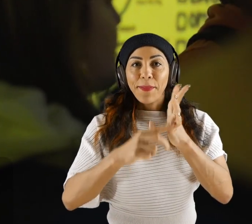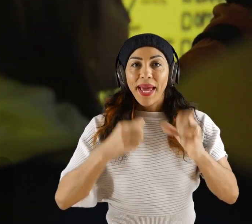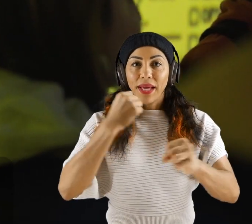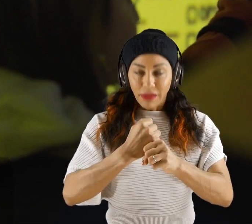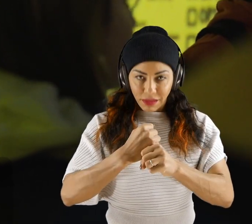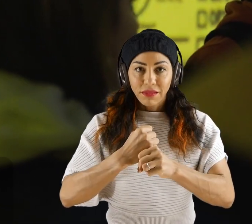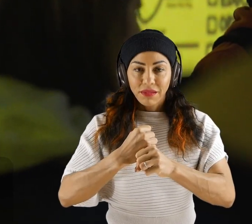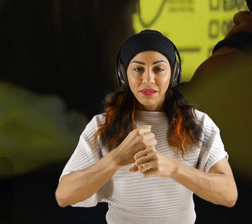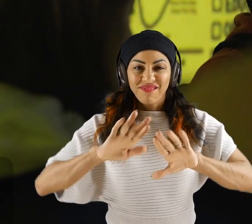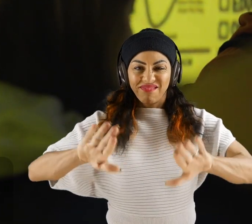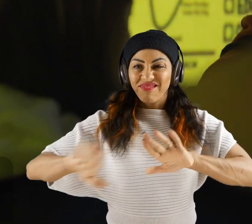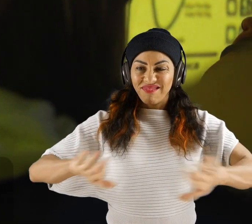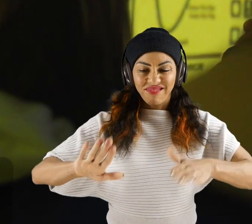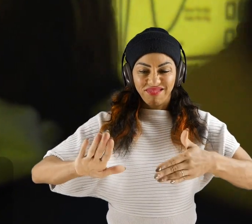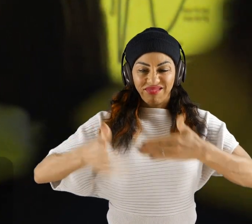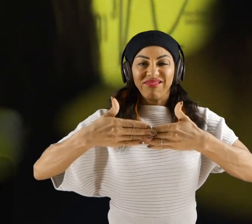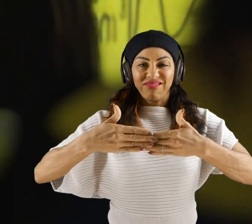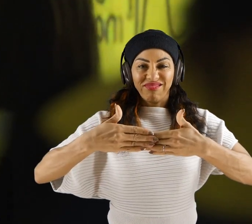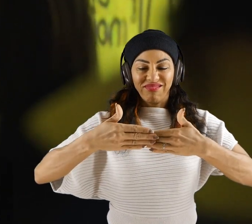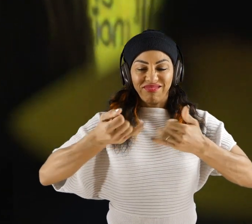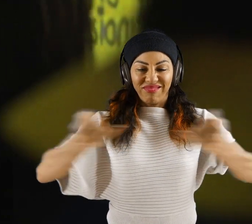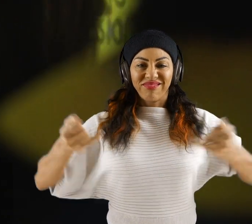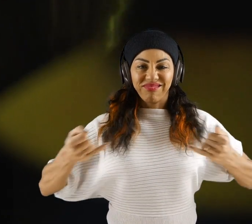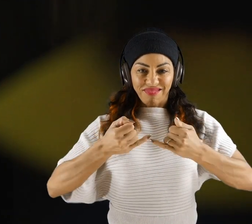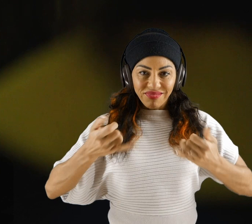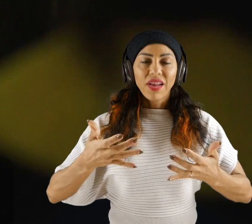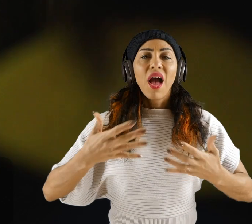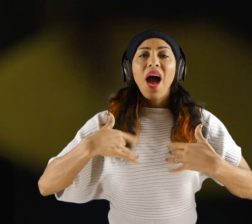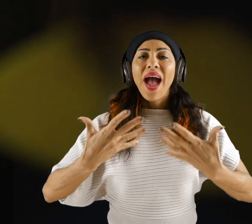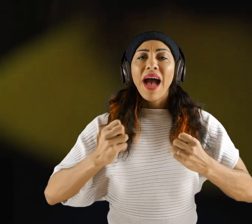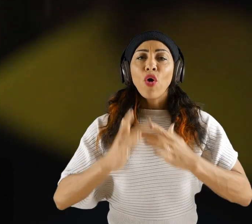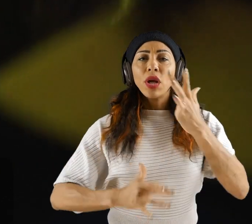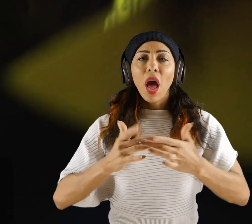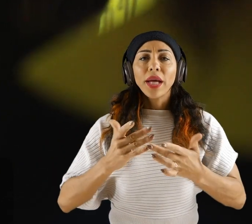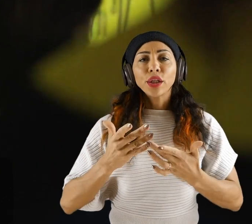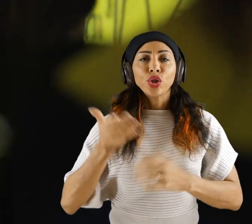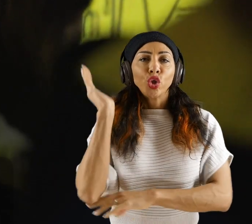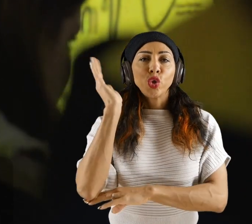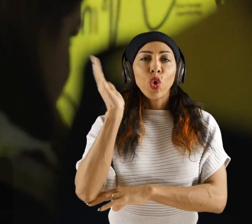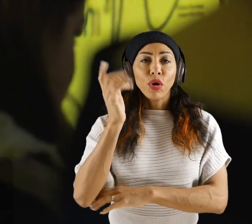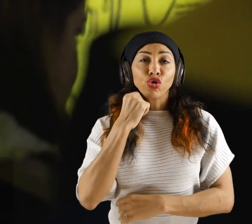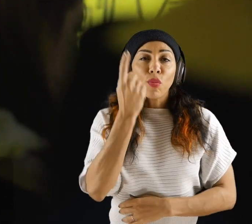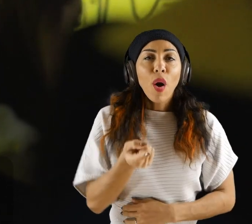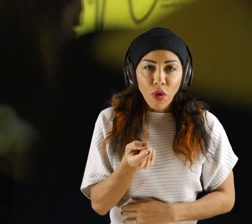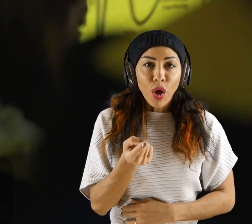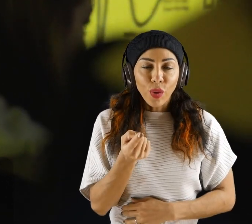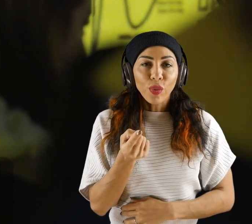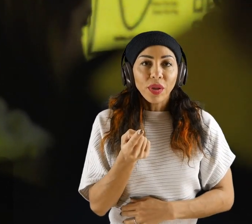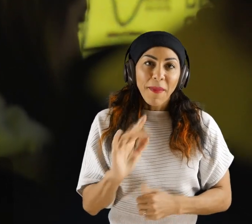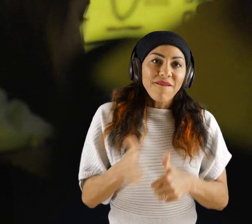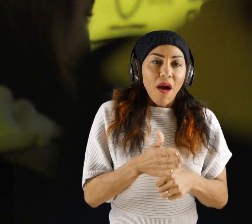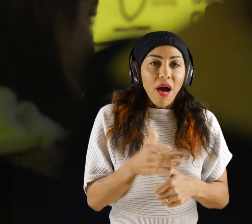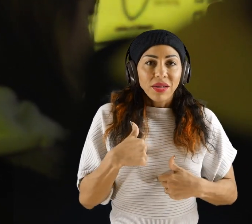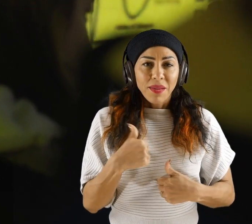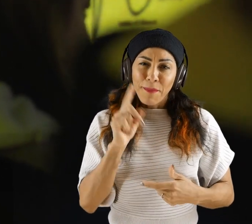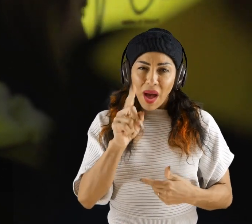for a little bit now, and I've got my first seminar tomorrow. And just by selling tickets for it, I feel like I'm gatekeeping knowledge in a